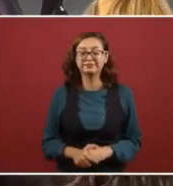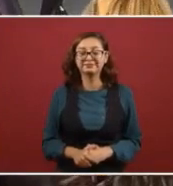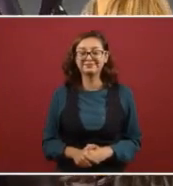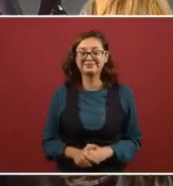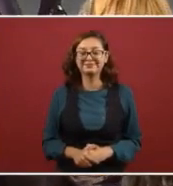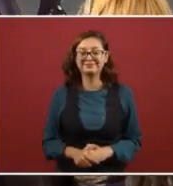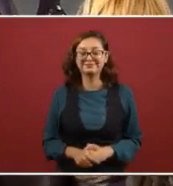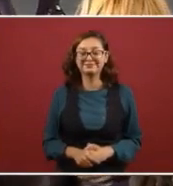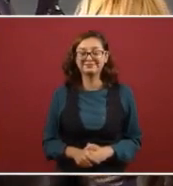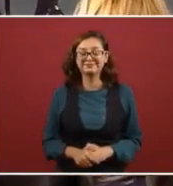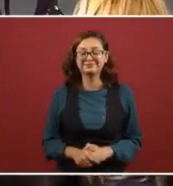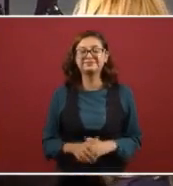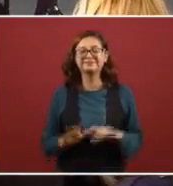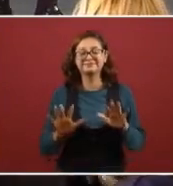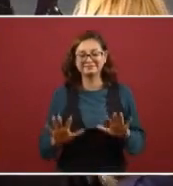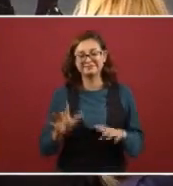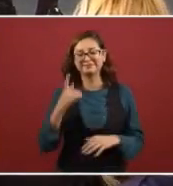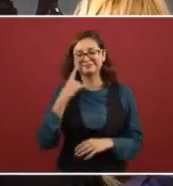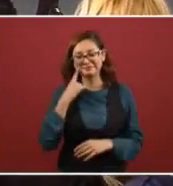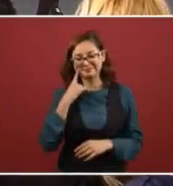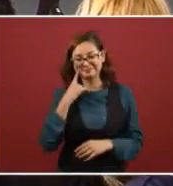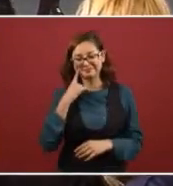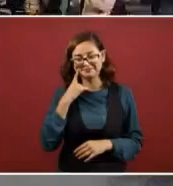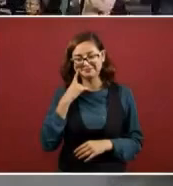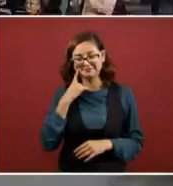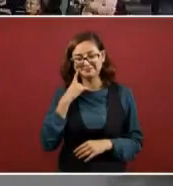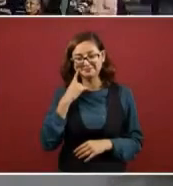Vamos a dejarla a ver, al decano.